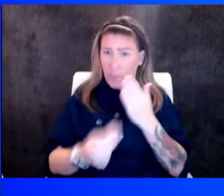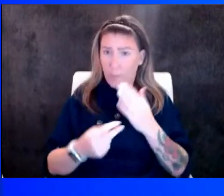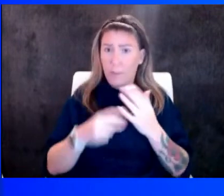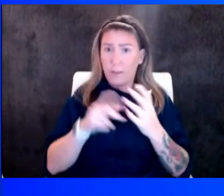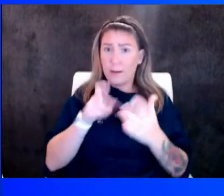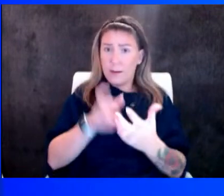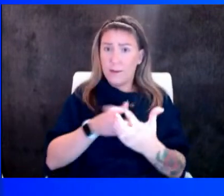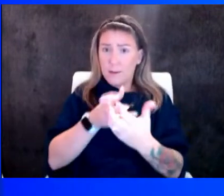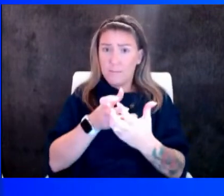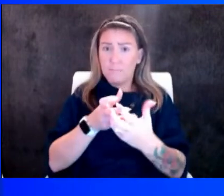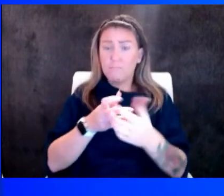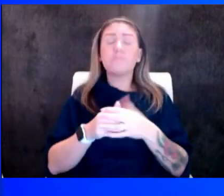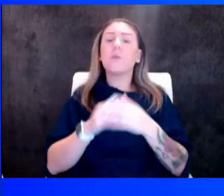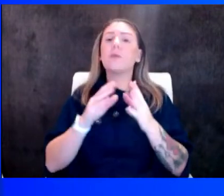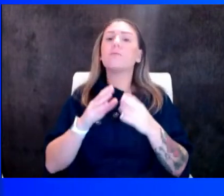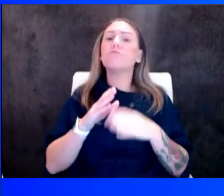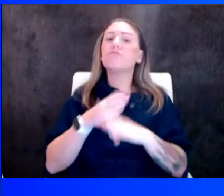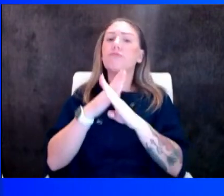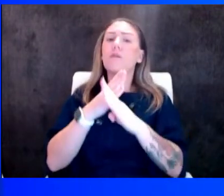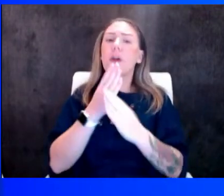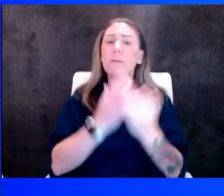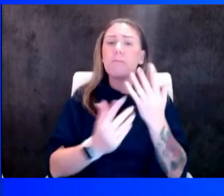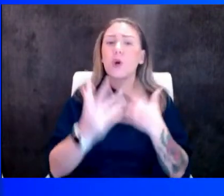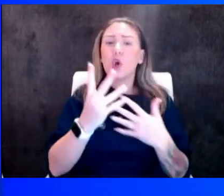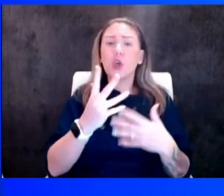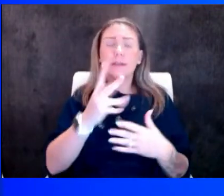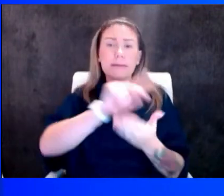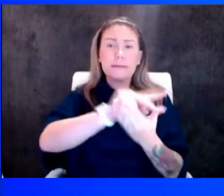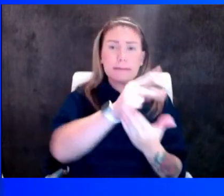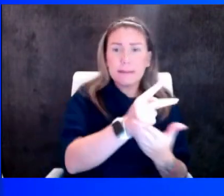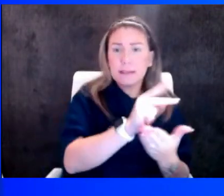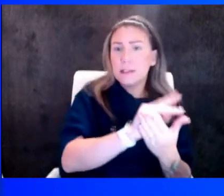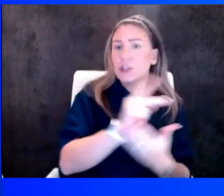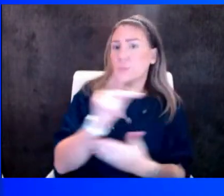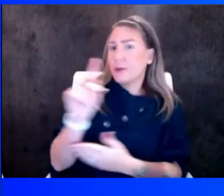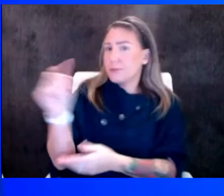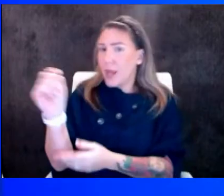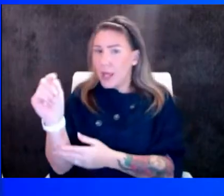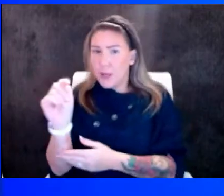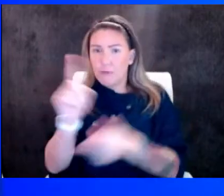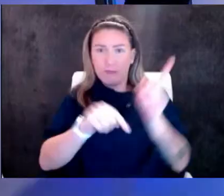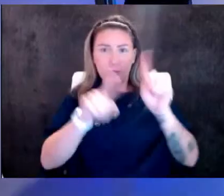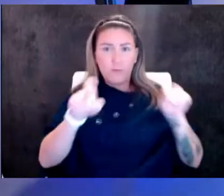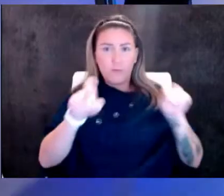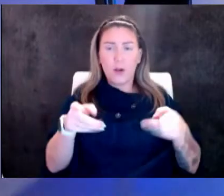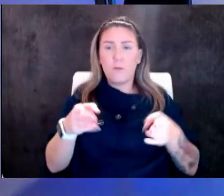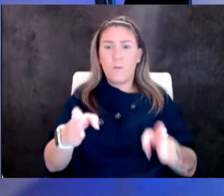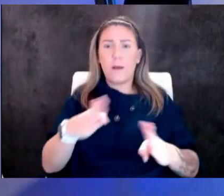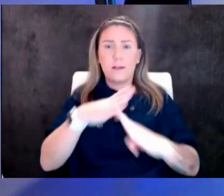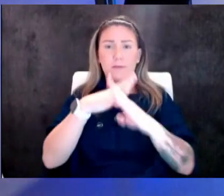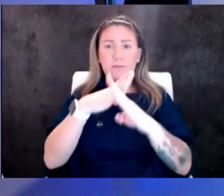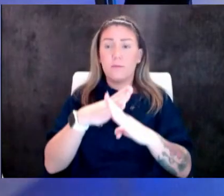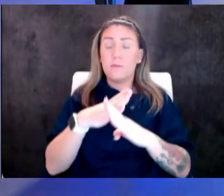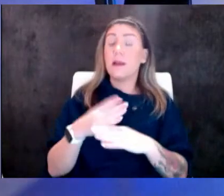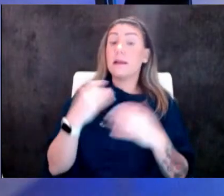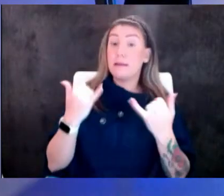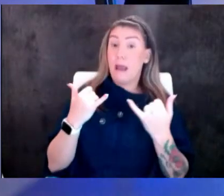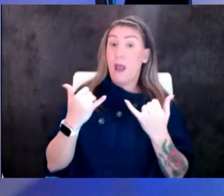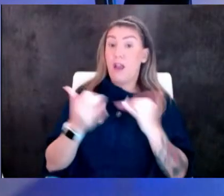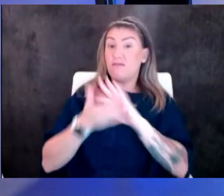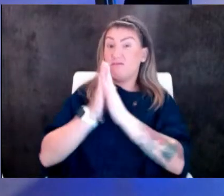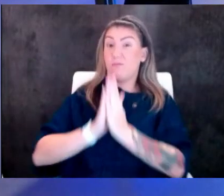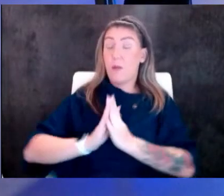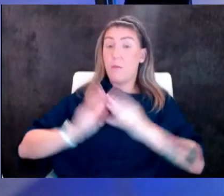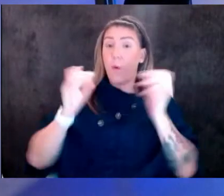Preventing burns in your home, in the kitchen, in the bathroom. There's lots of different ways you can do it. As we head into wintertime, it gets a little seasonal, so